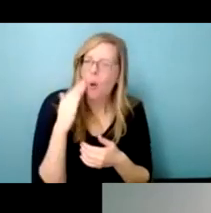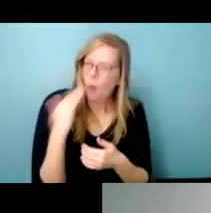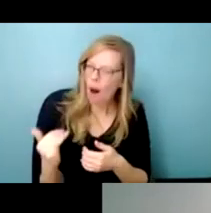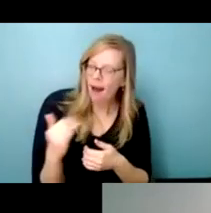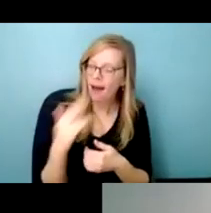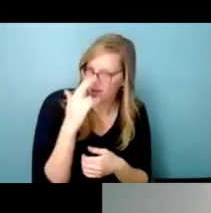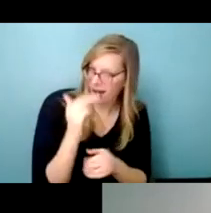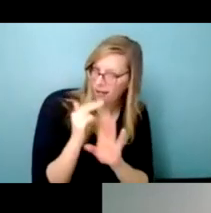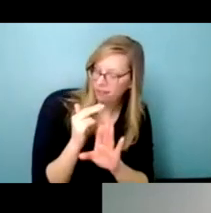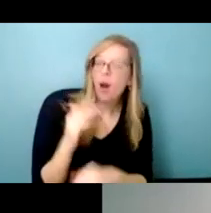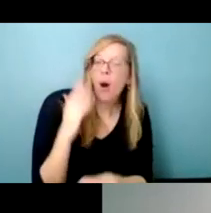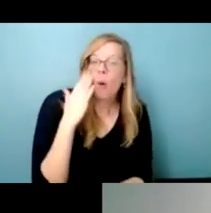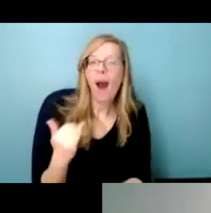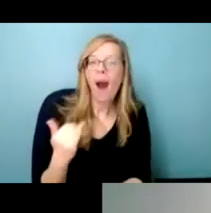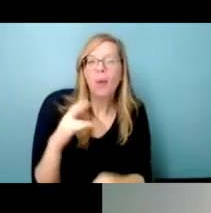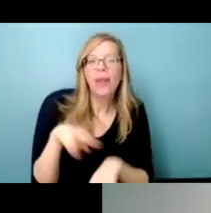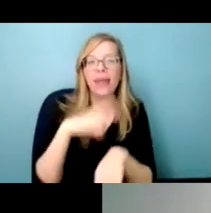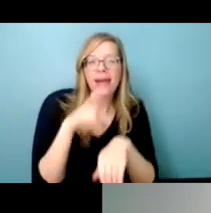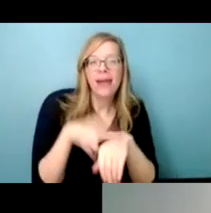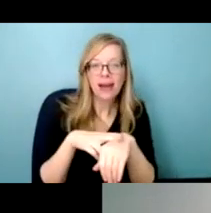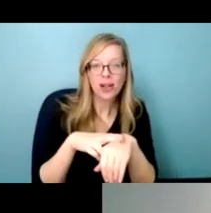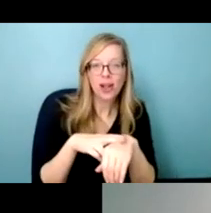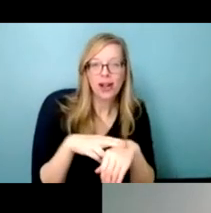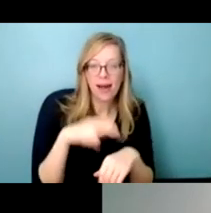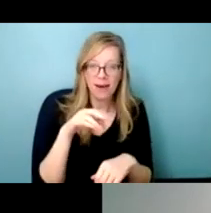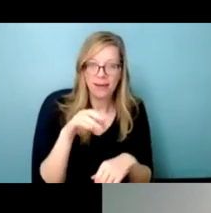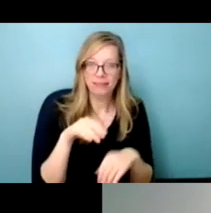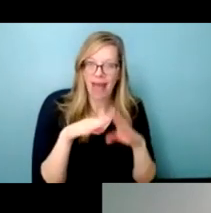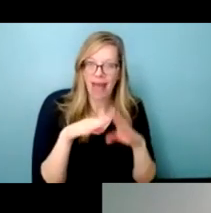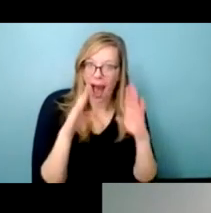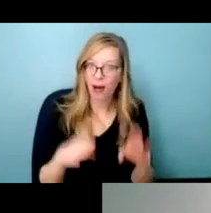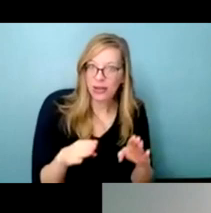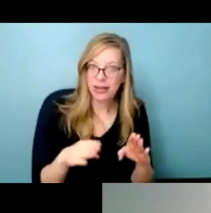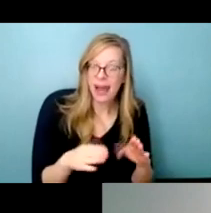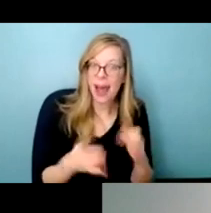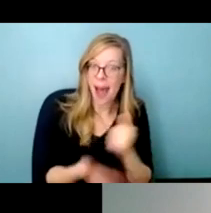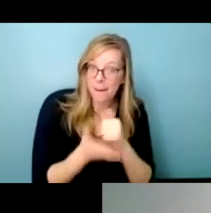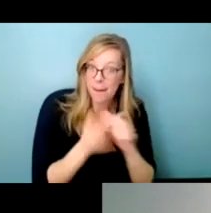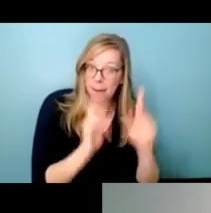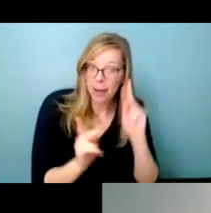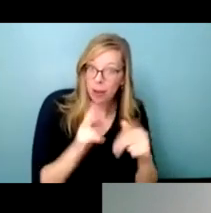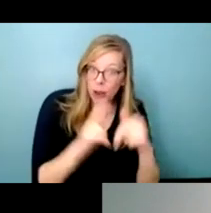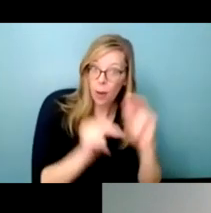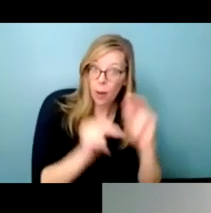Why would the National Housing Strategy help people build housing? It didn't.